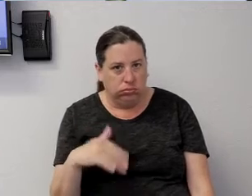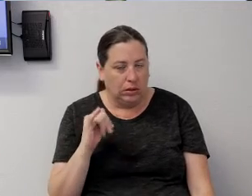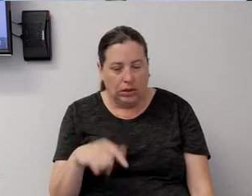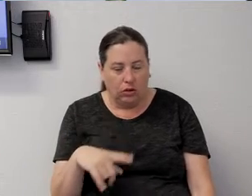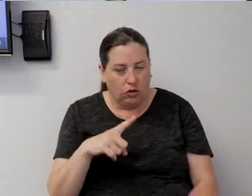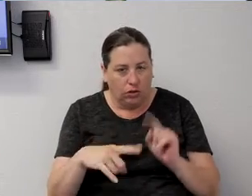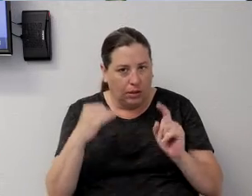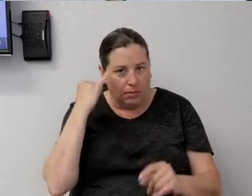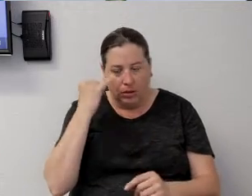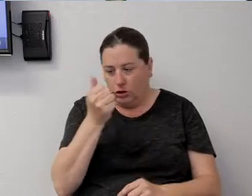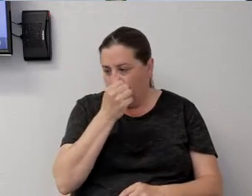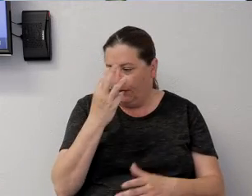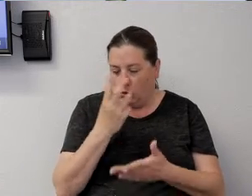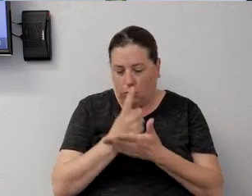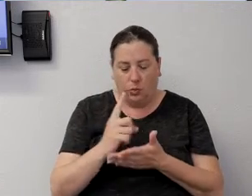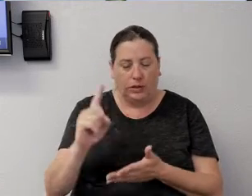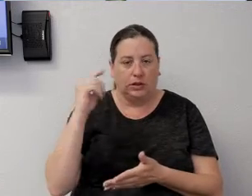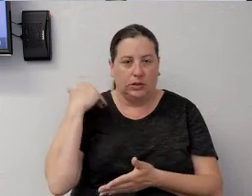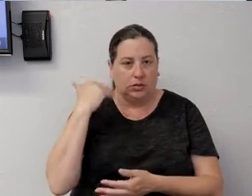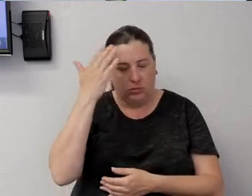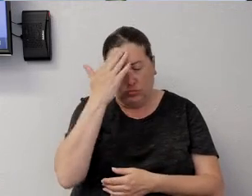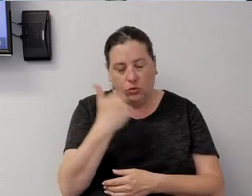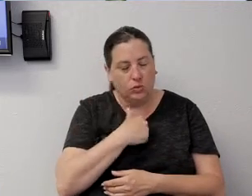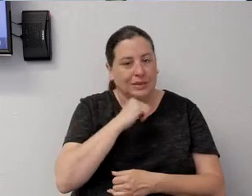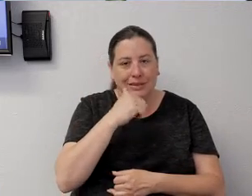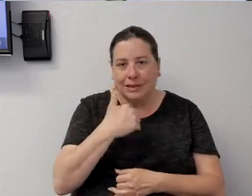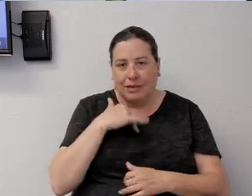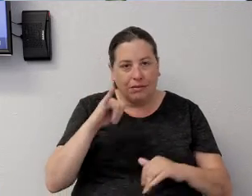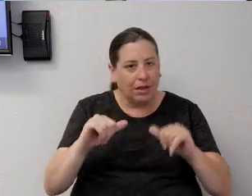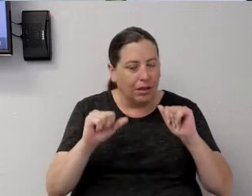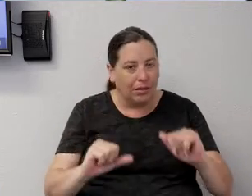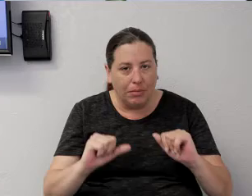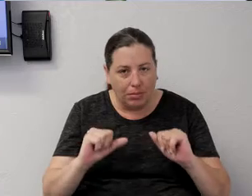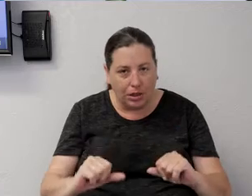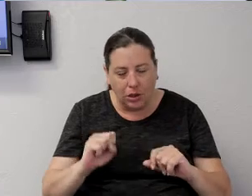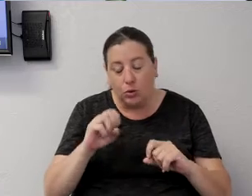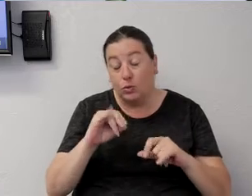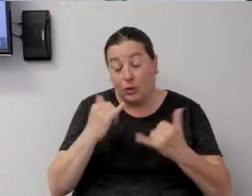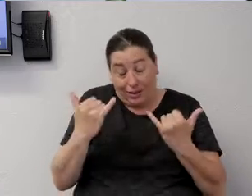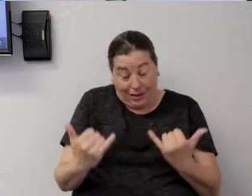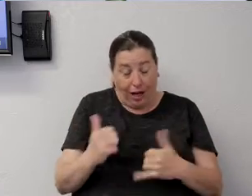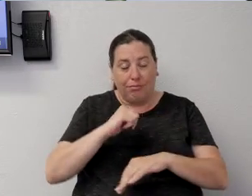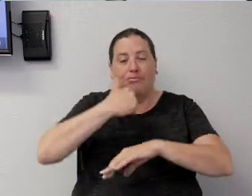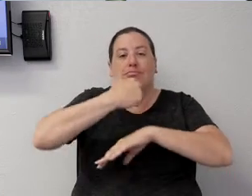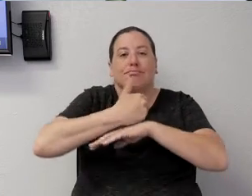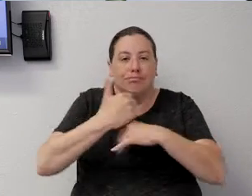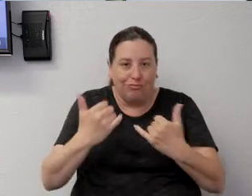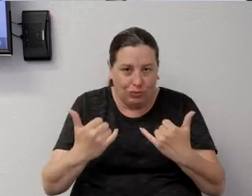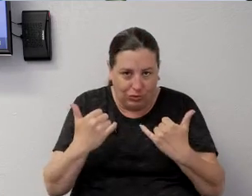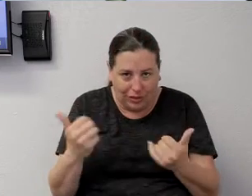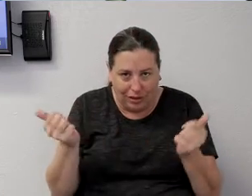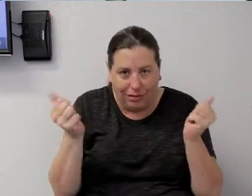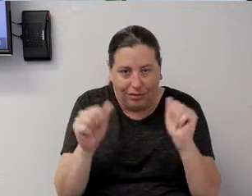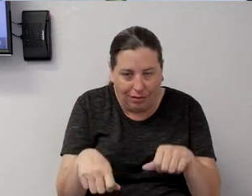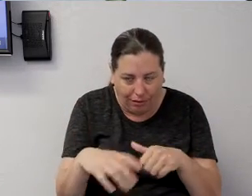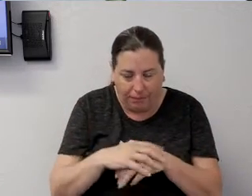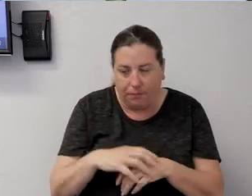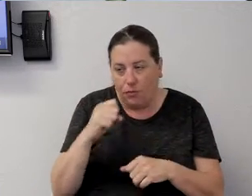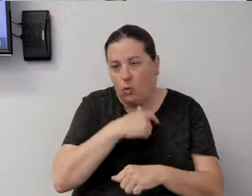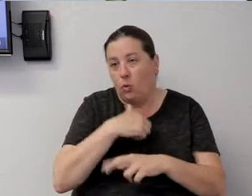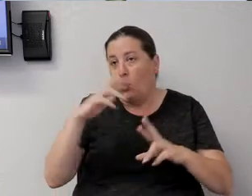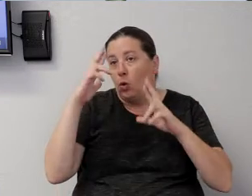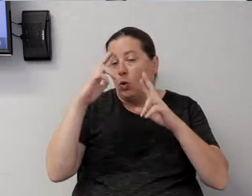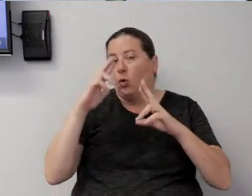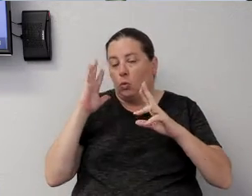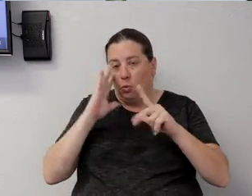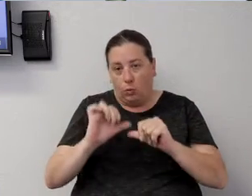ago, Right. because we didn't have that capability. So, so that exists today. We hope that we'll